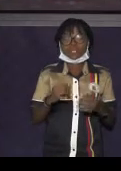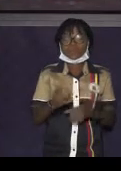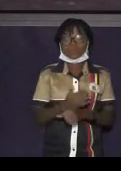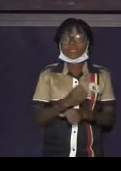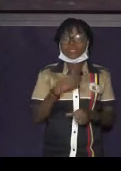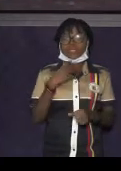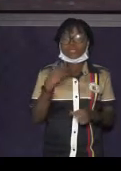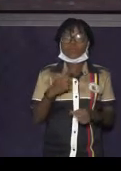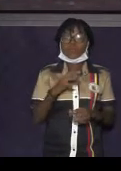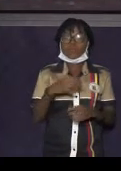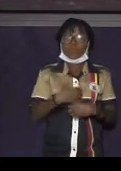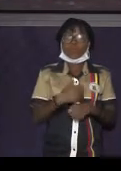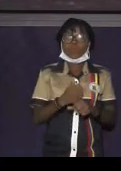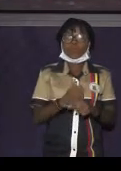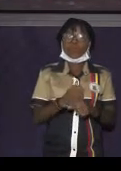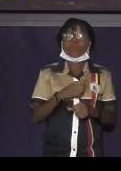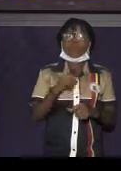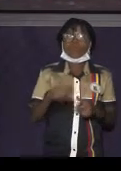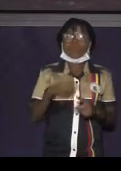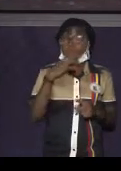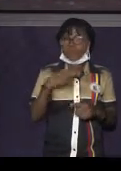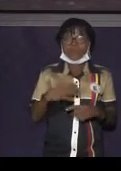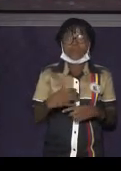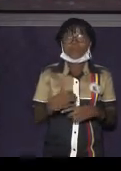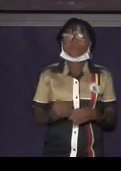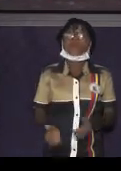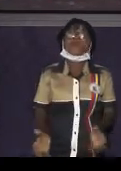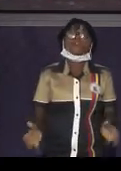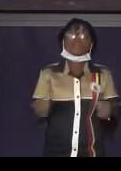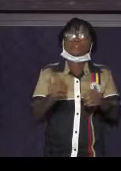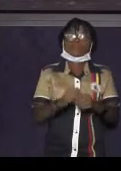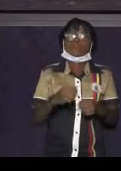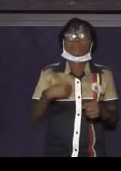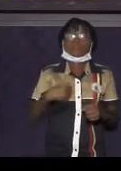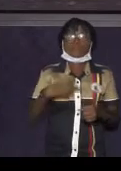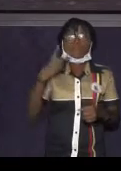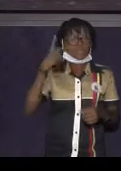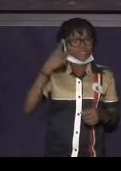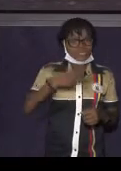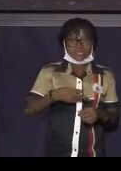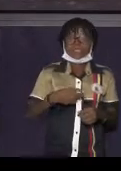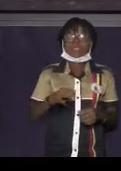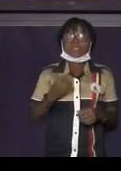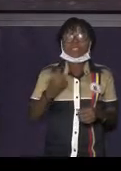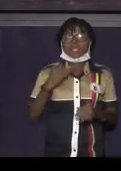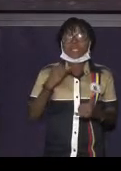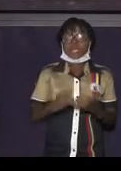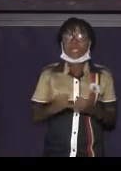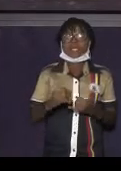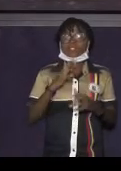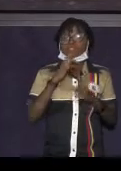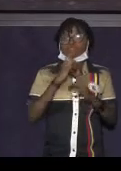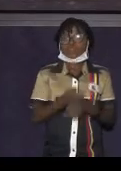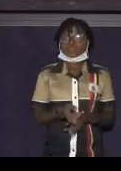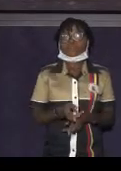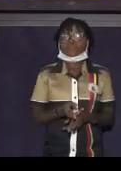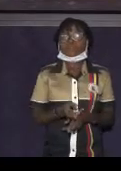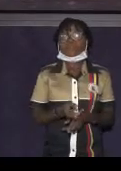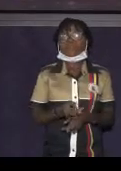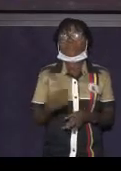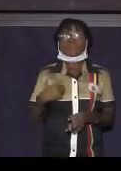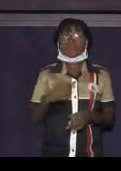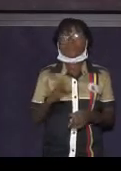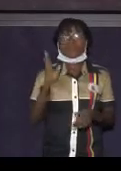answer, but when we make a substitution, we'll be able to find the final result that we wanted. And so we